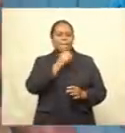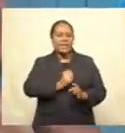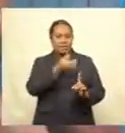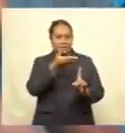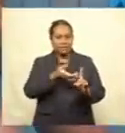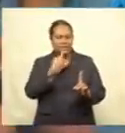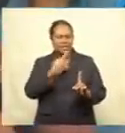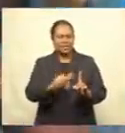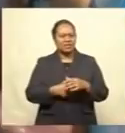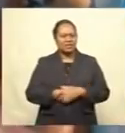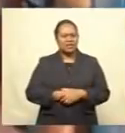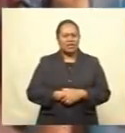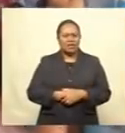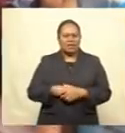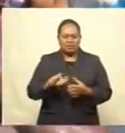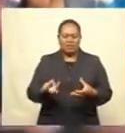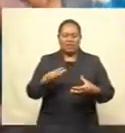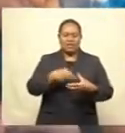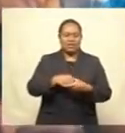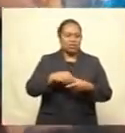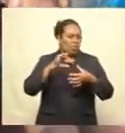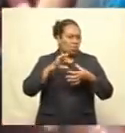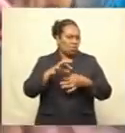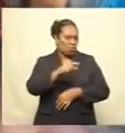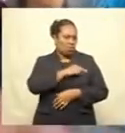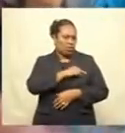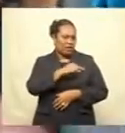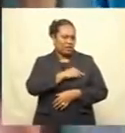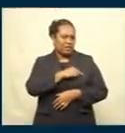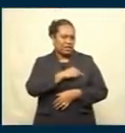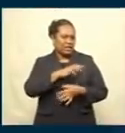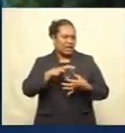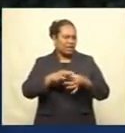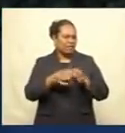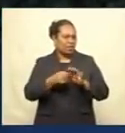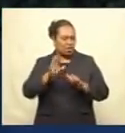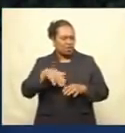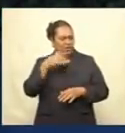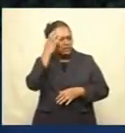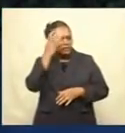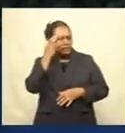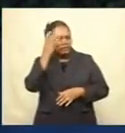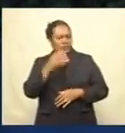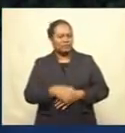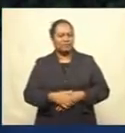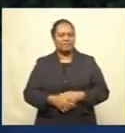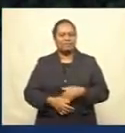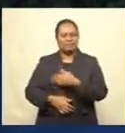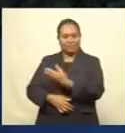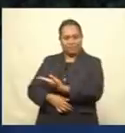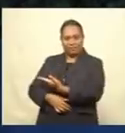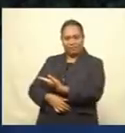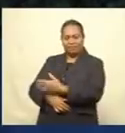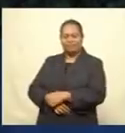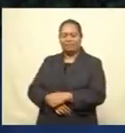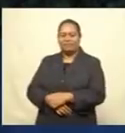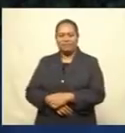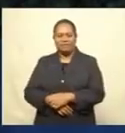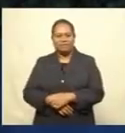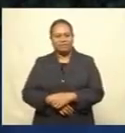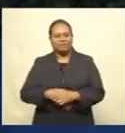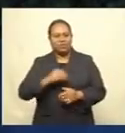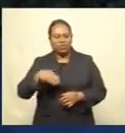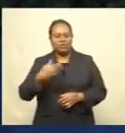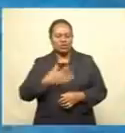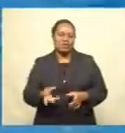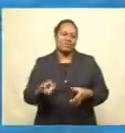getting a spot at the Olympic has always been a lifelong dream. Last Olympics I was underage, so able to be part of